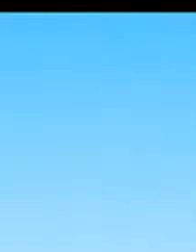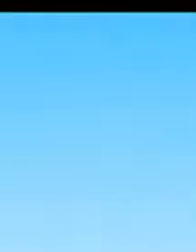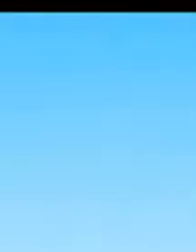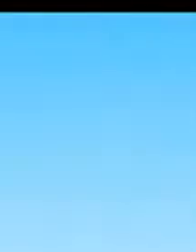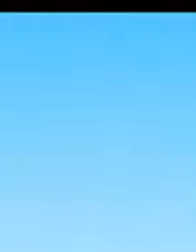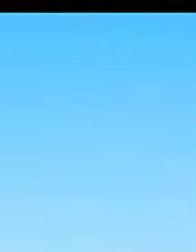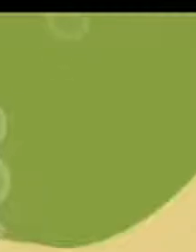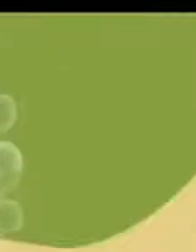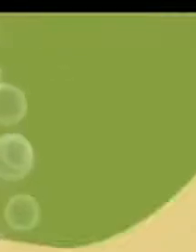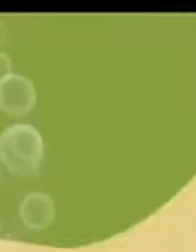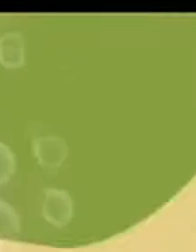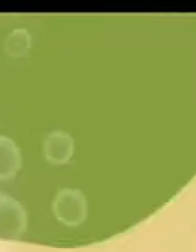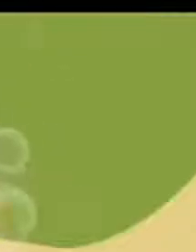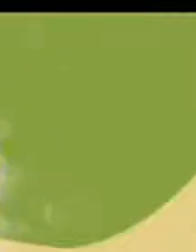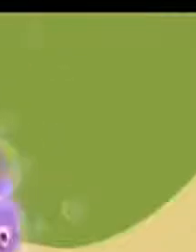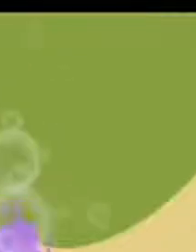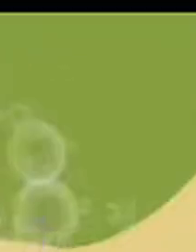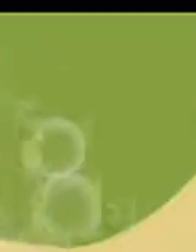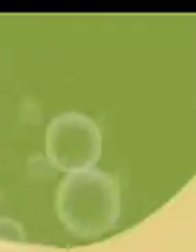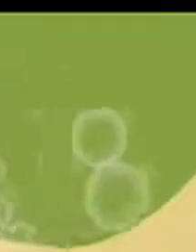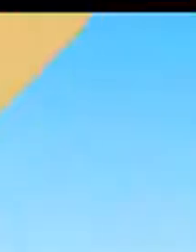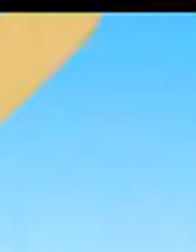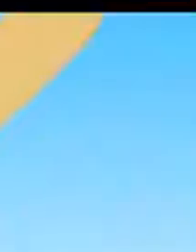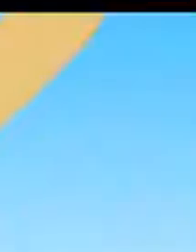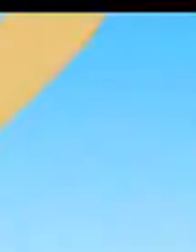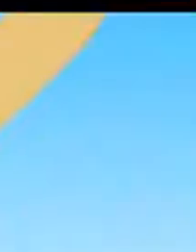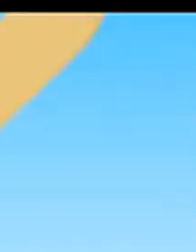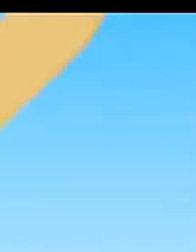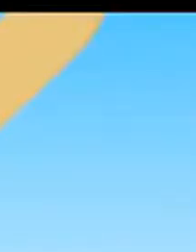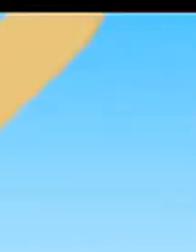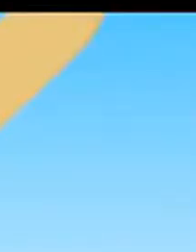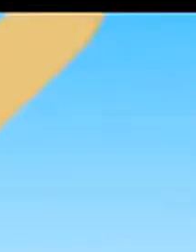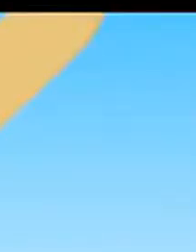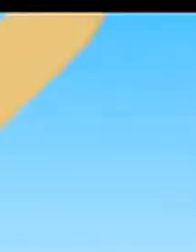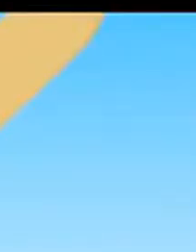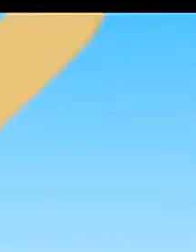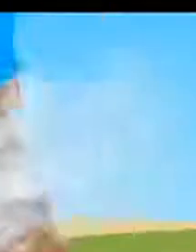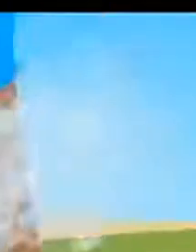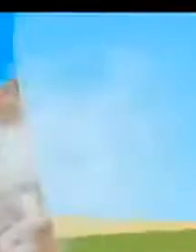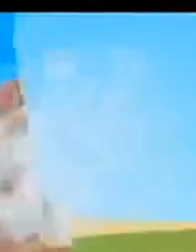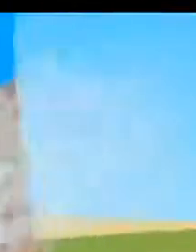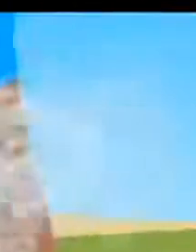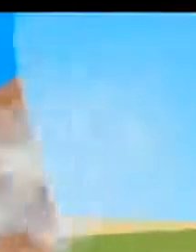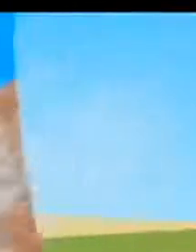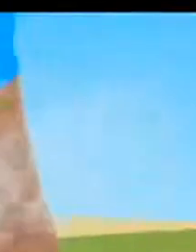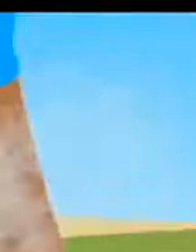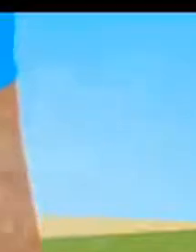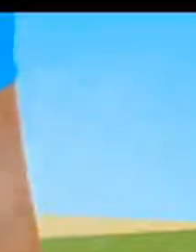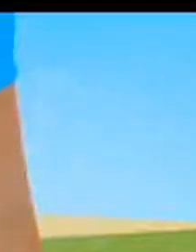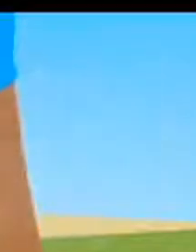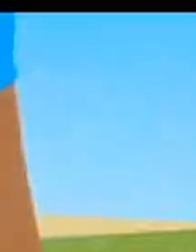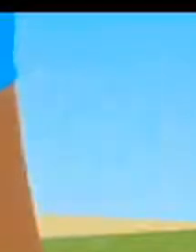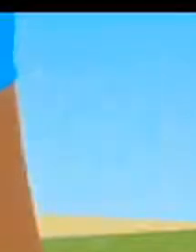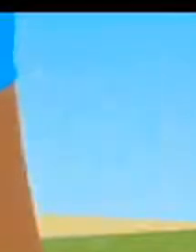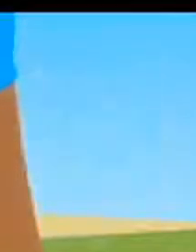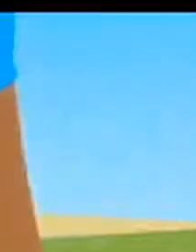wash with clean water. Scrub, scrub, scrub with soap. Rinse, rinse with clean water, and then the germs will